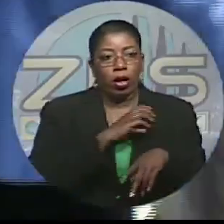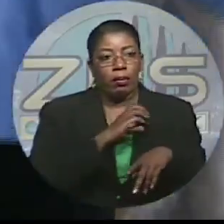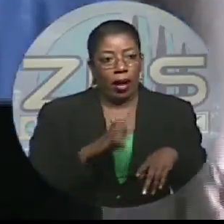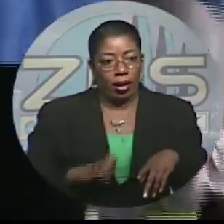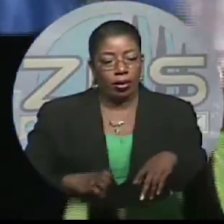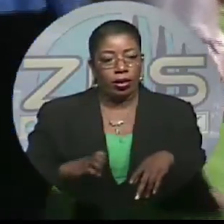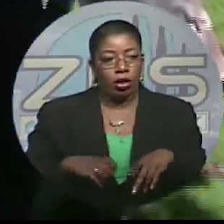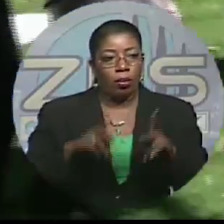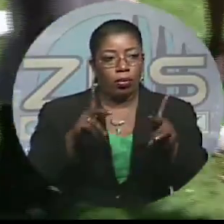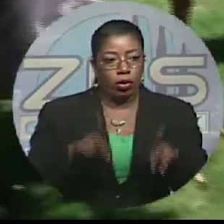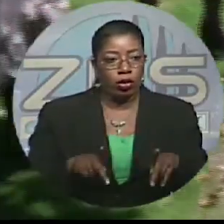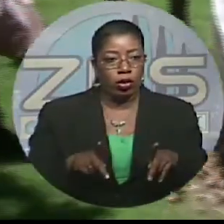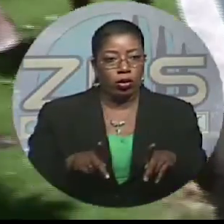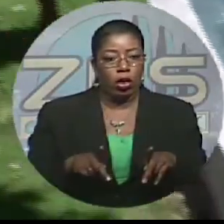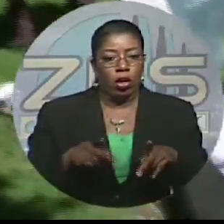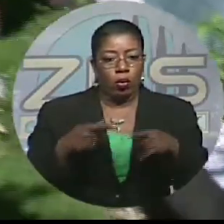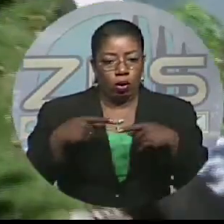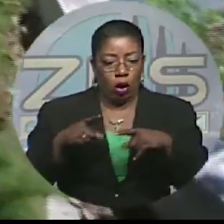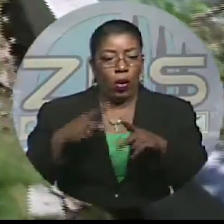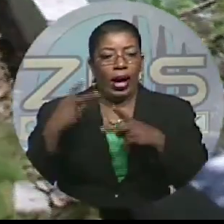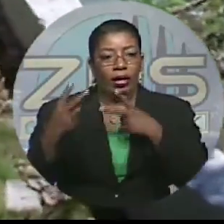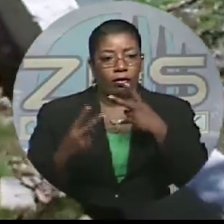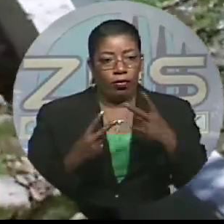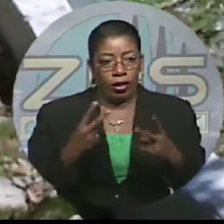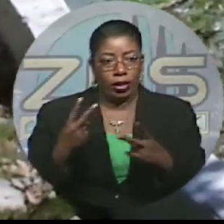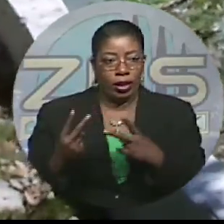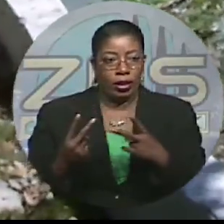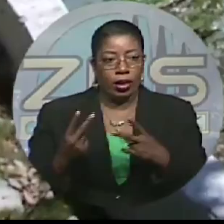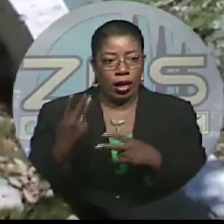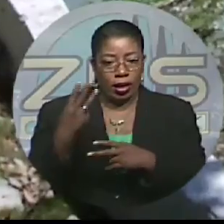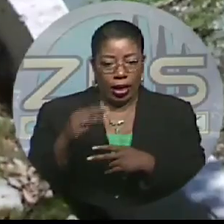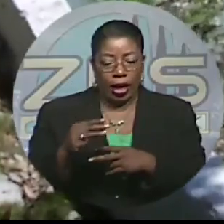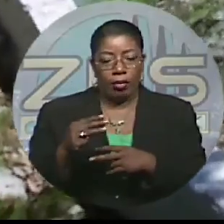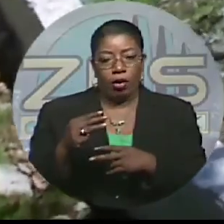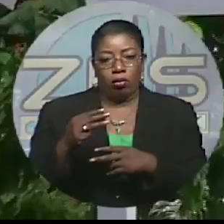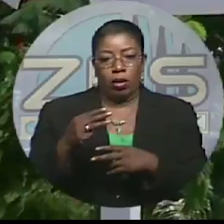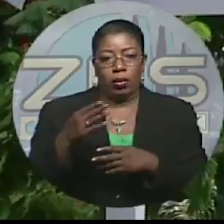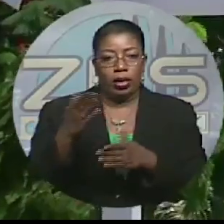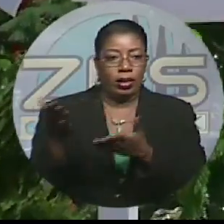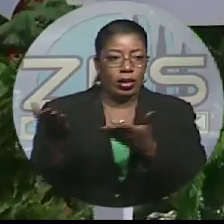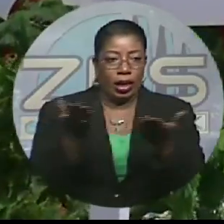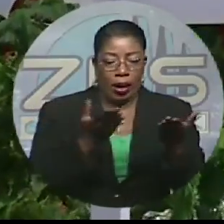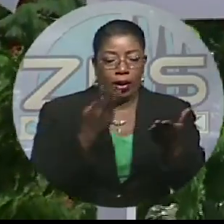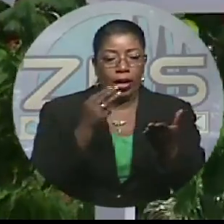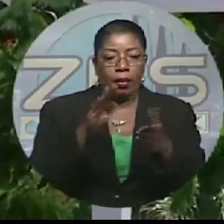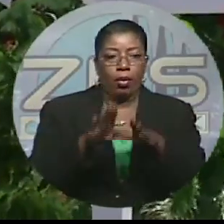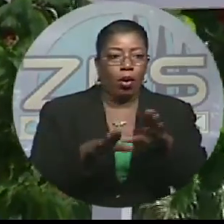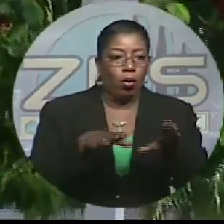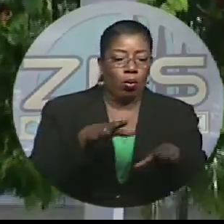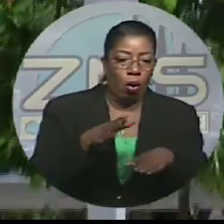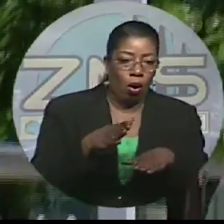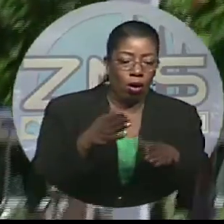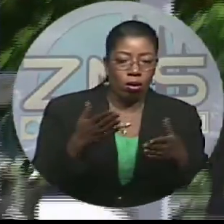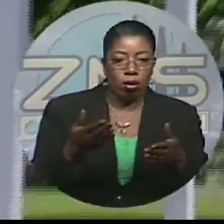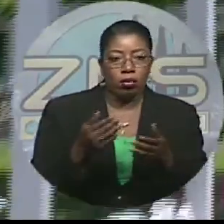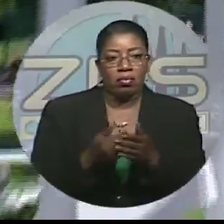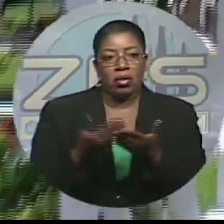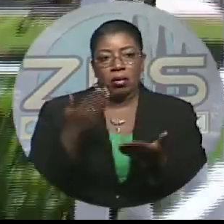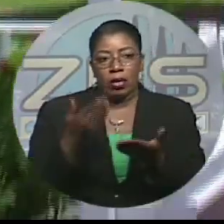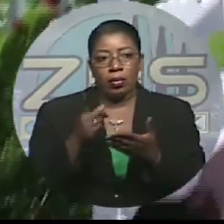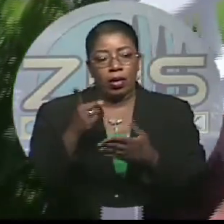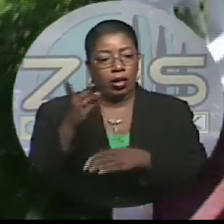would arrange for visitations. Maybe we can take them on tours sometimes. Maybe we can have a